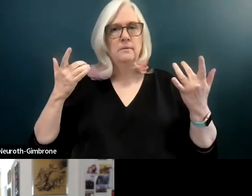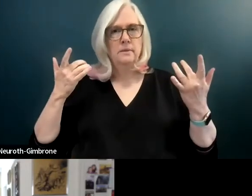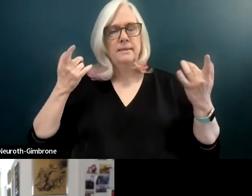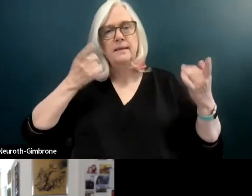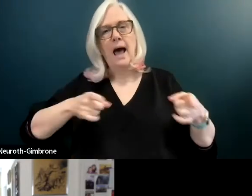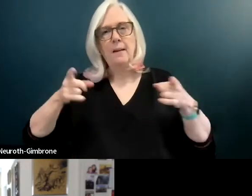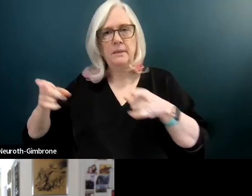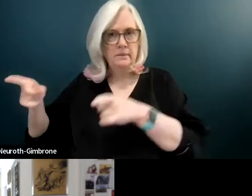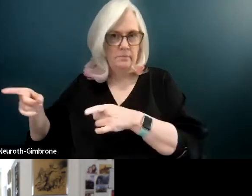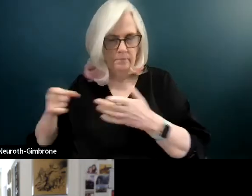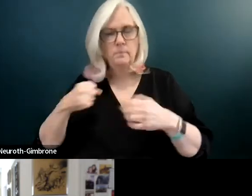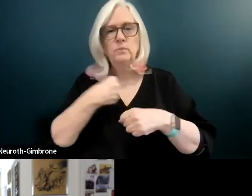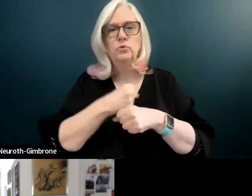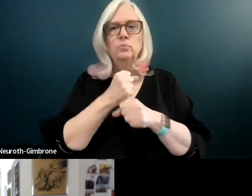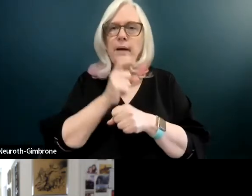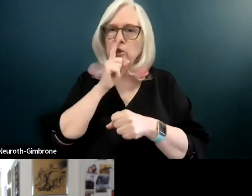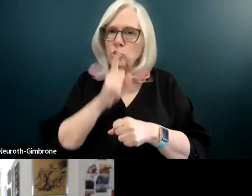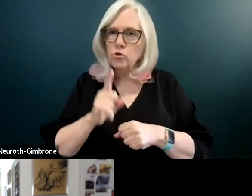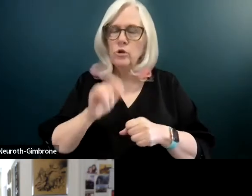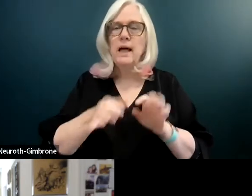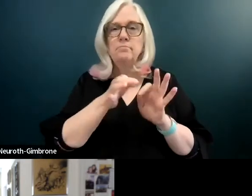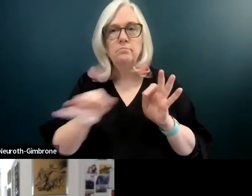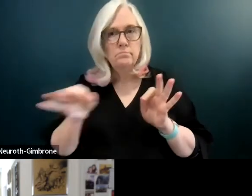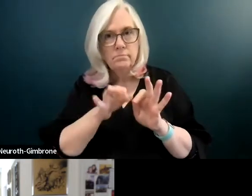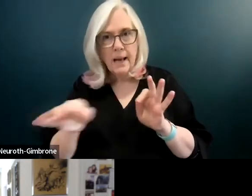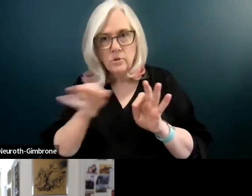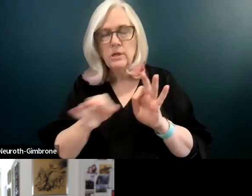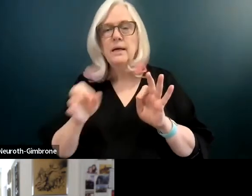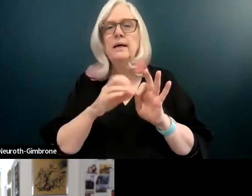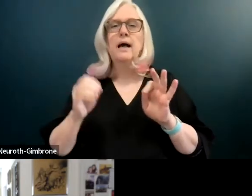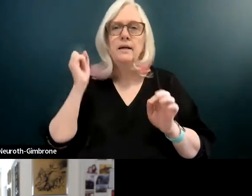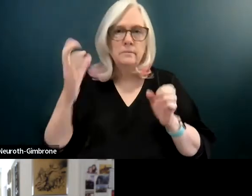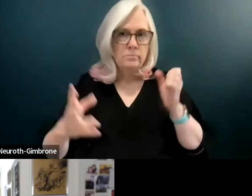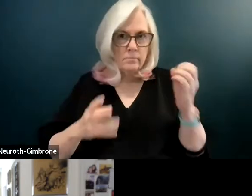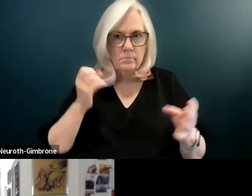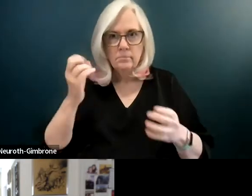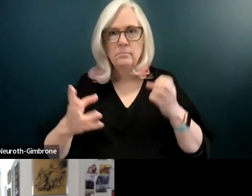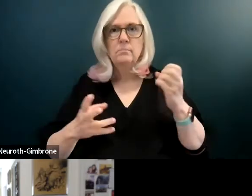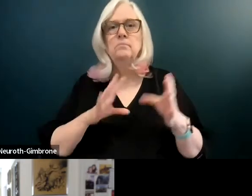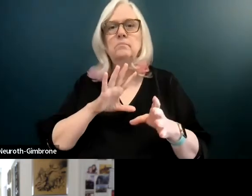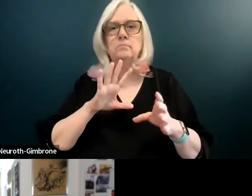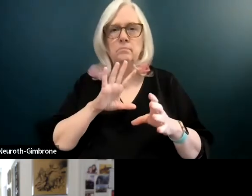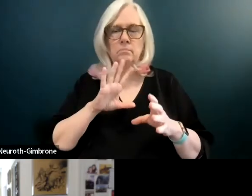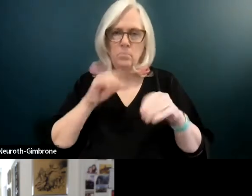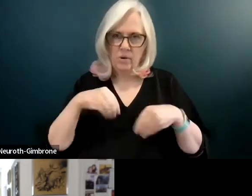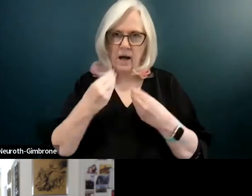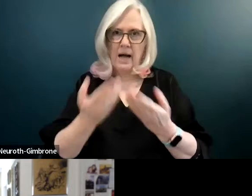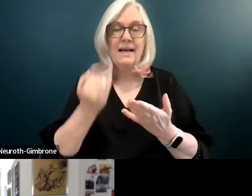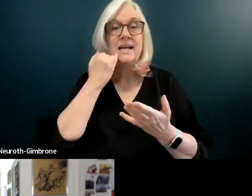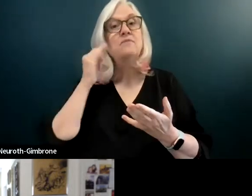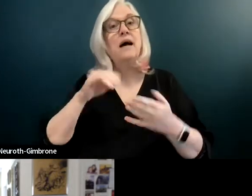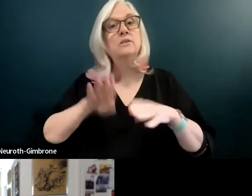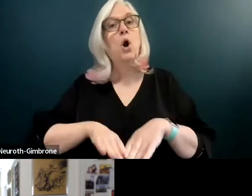that captioning, sign language interpreting is provided. If it's an open event where anybody can come